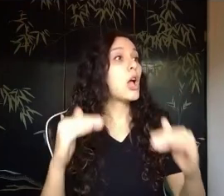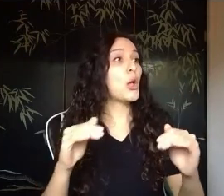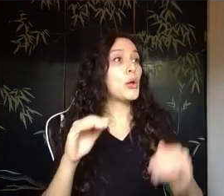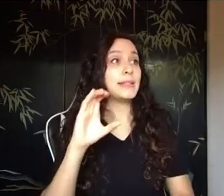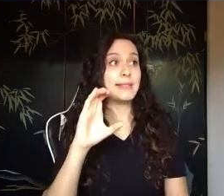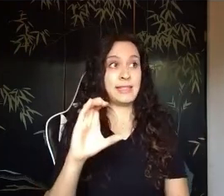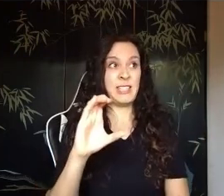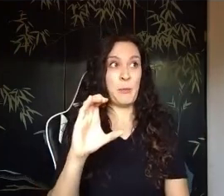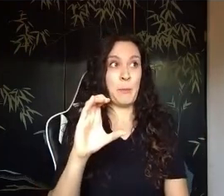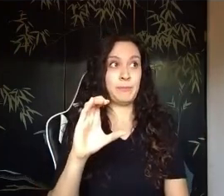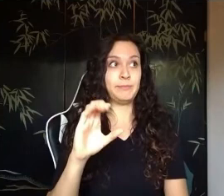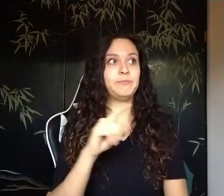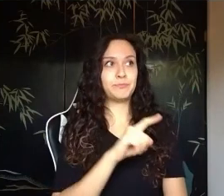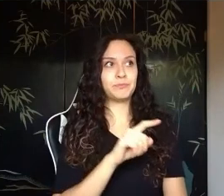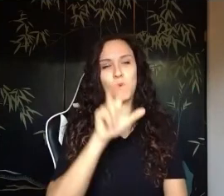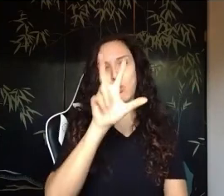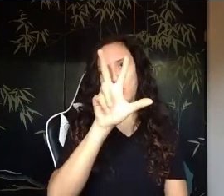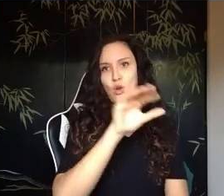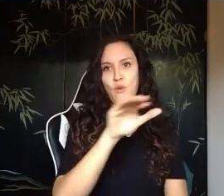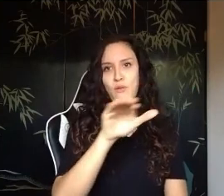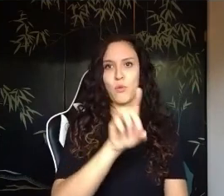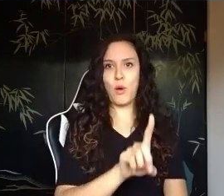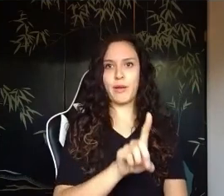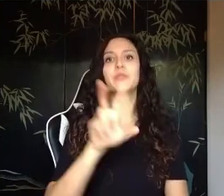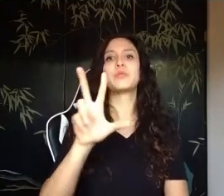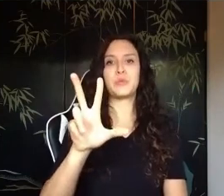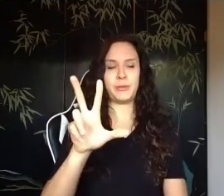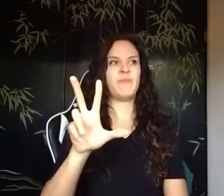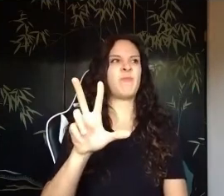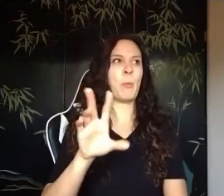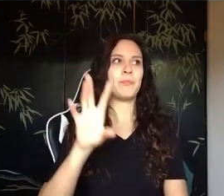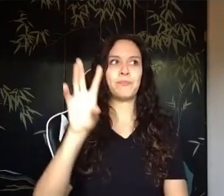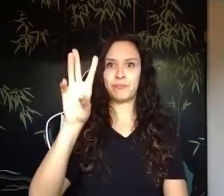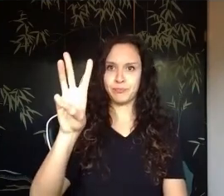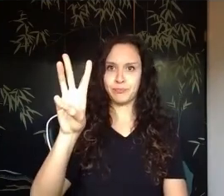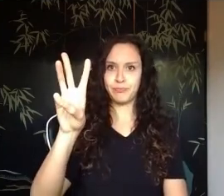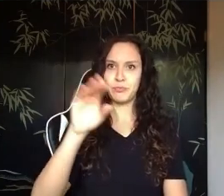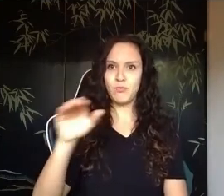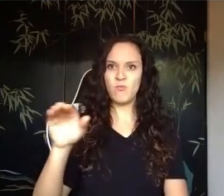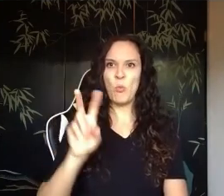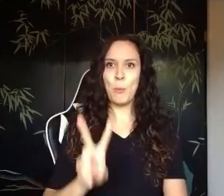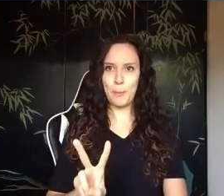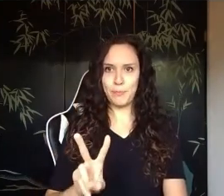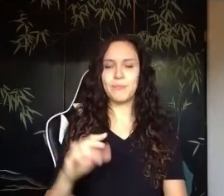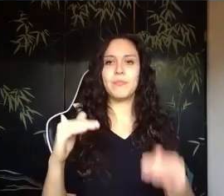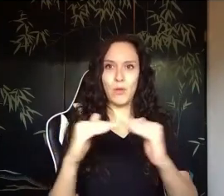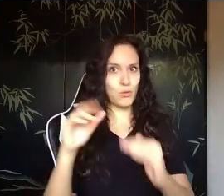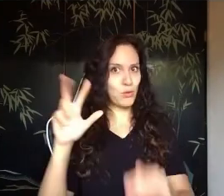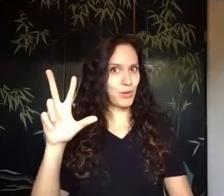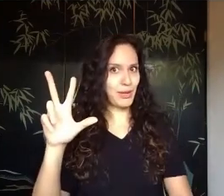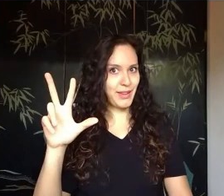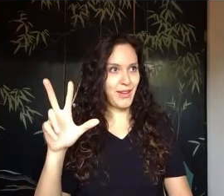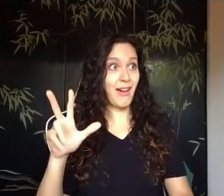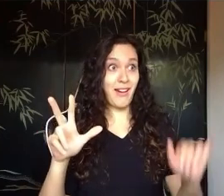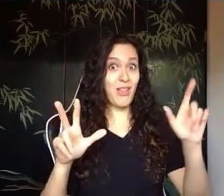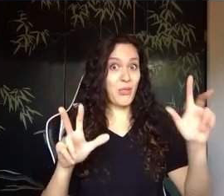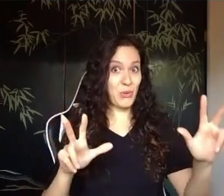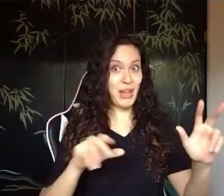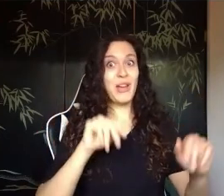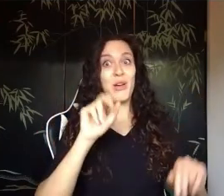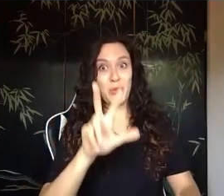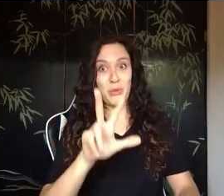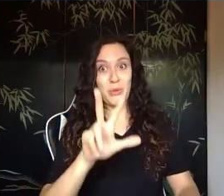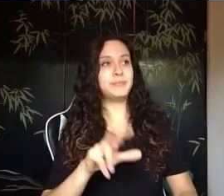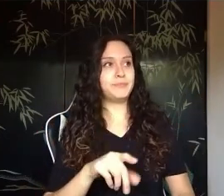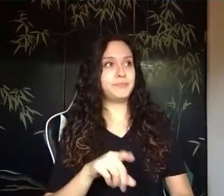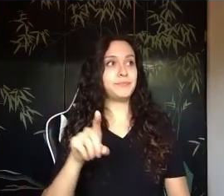over 1. Okay, that makes 3. And then the next one, so that made this one. Let's look at this one. 6 over 2, because we're doing y